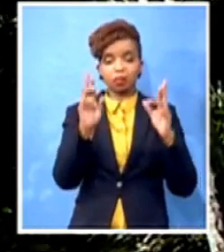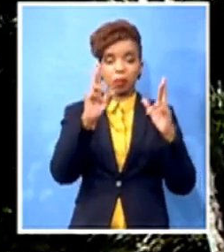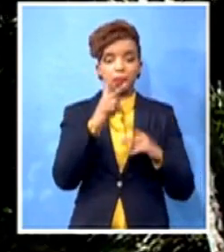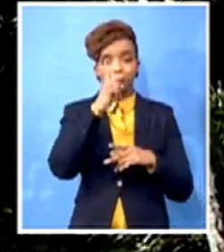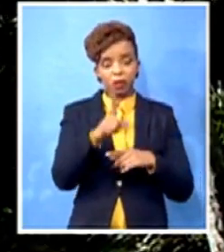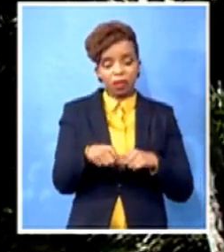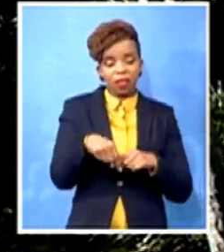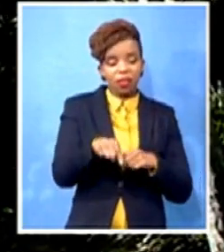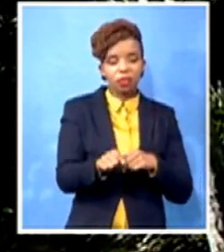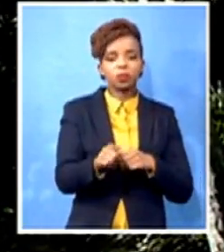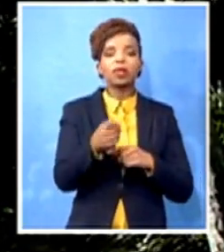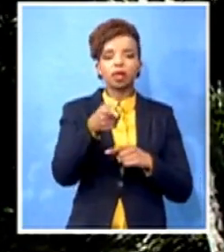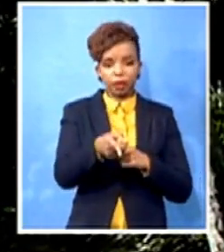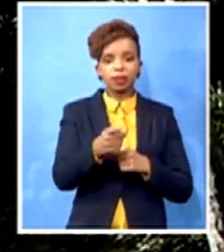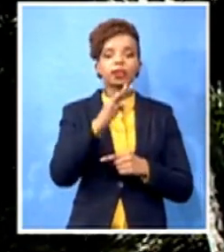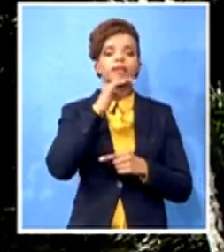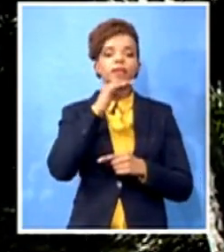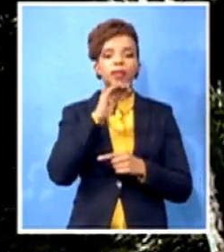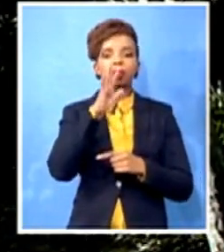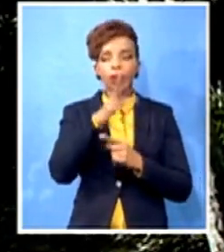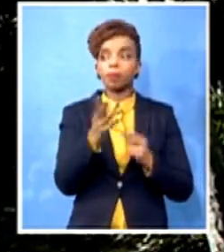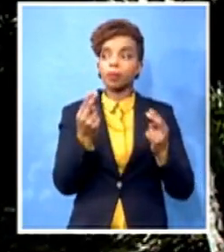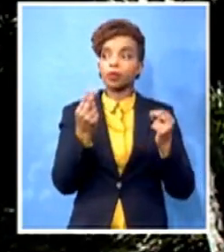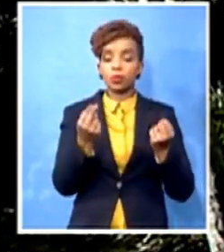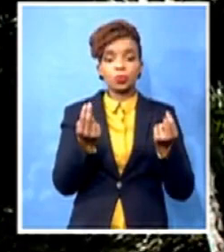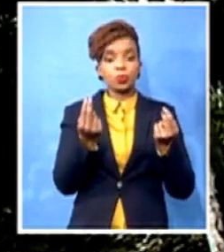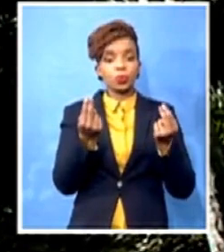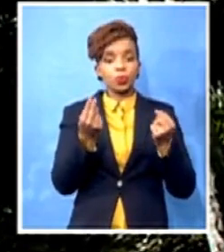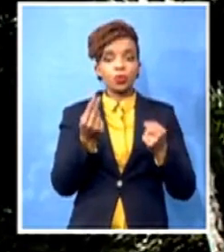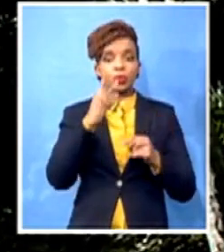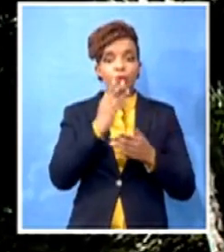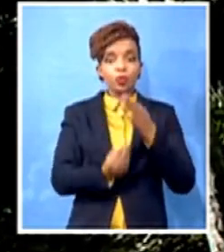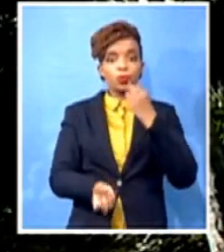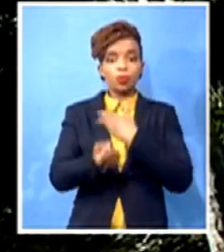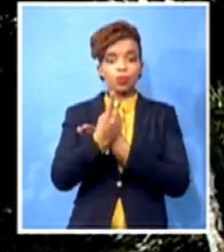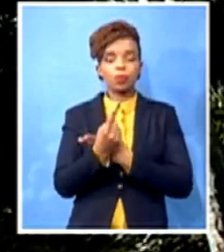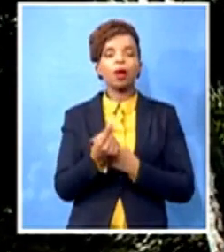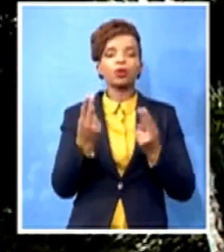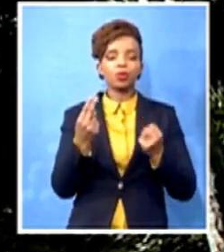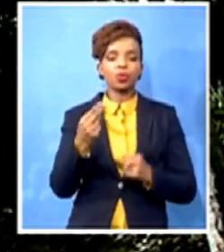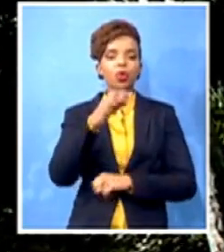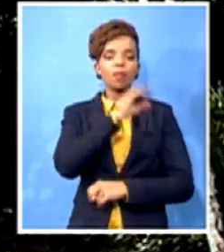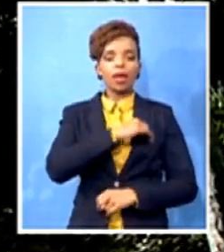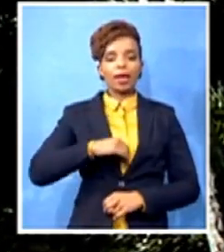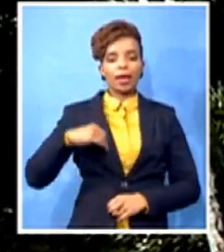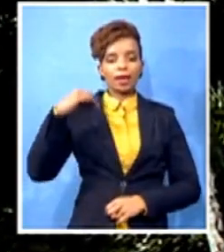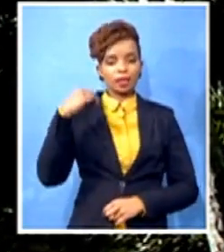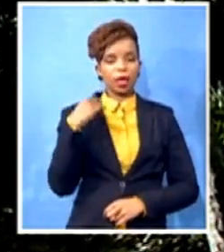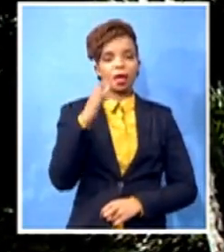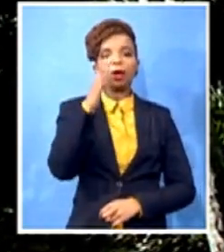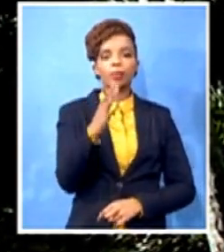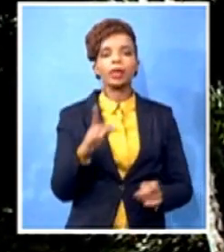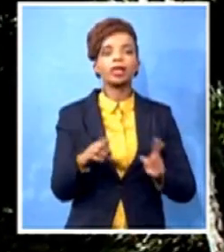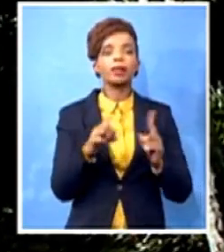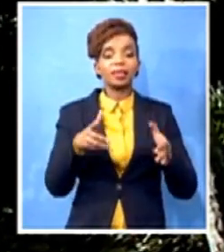mayor. But all I can tell you is that keep your eyes on the Eastern Cape, because not only cold weather, not only political climate, but there's so